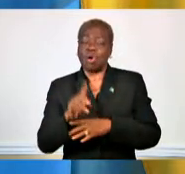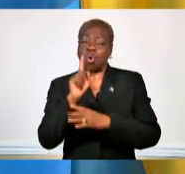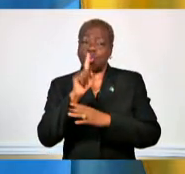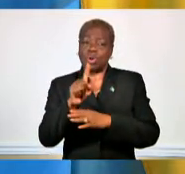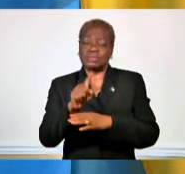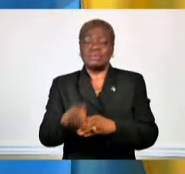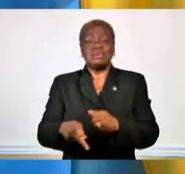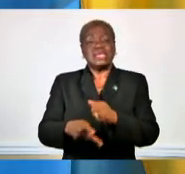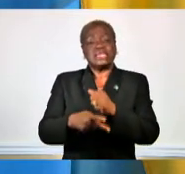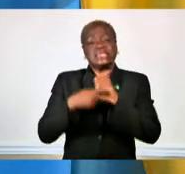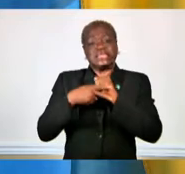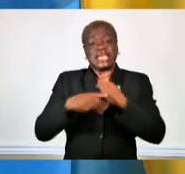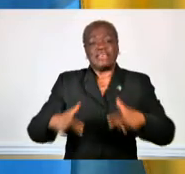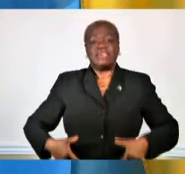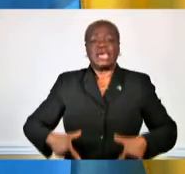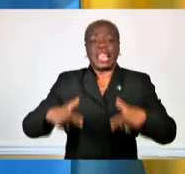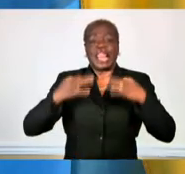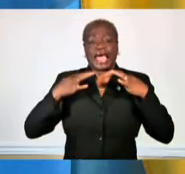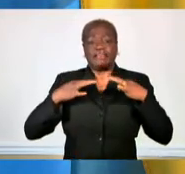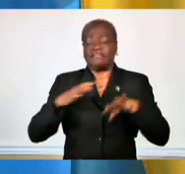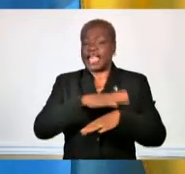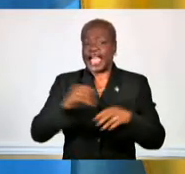preserving life and health,